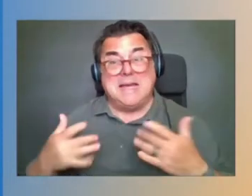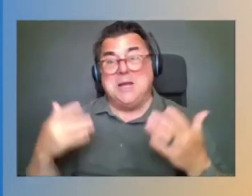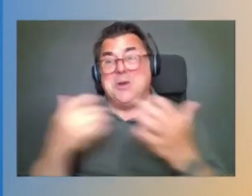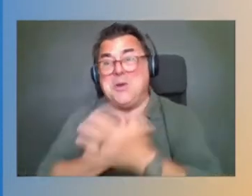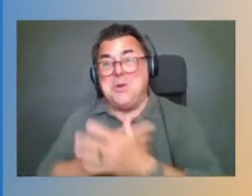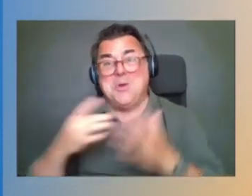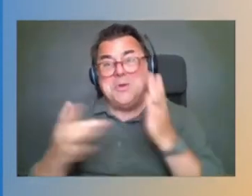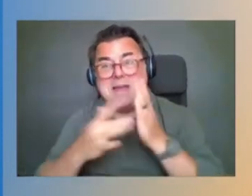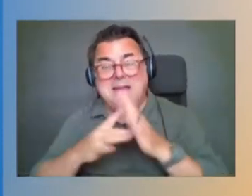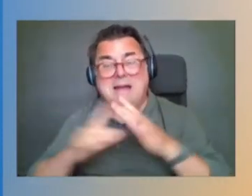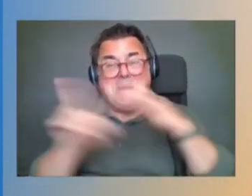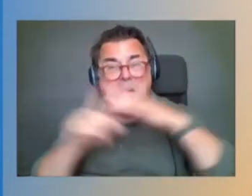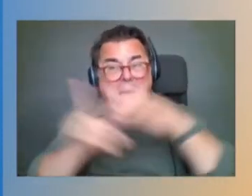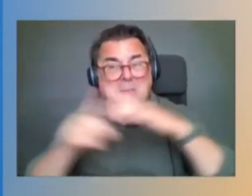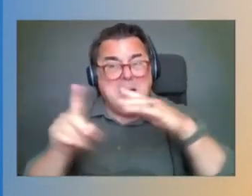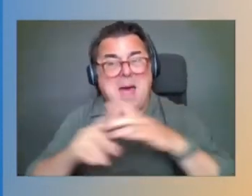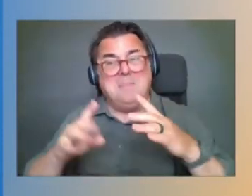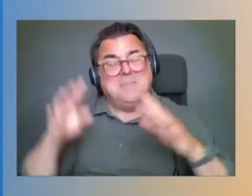stuff just continue to